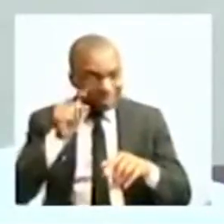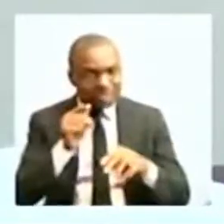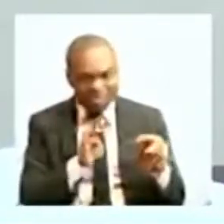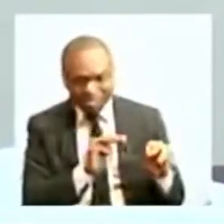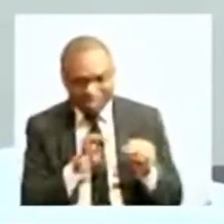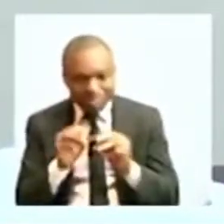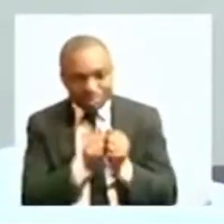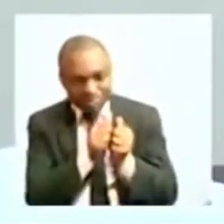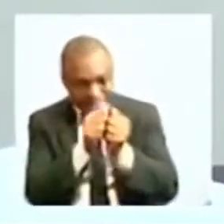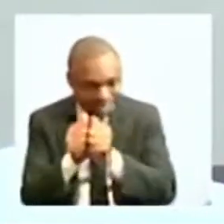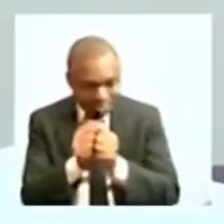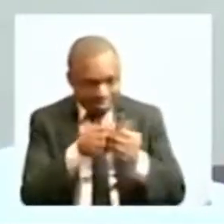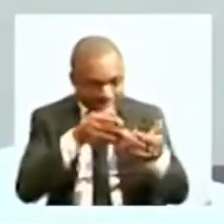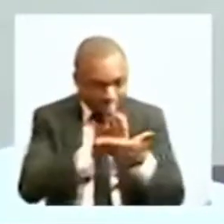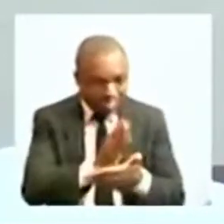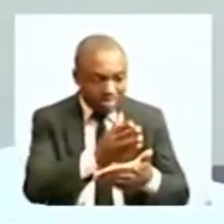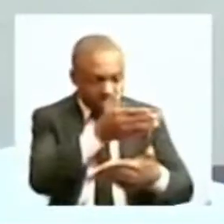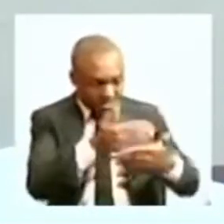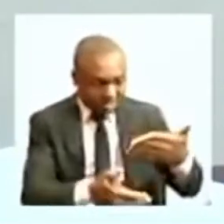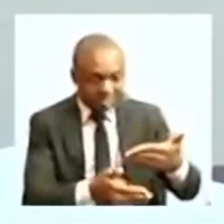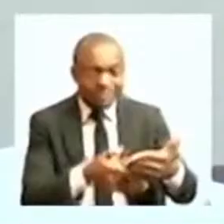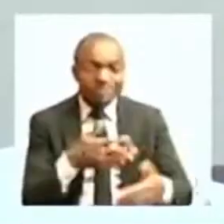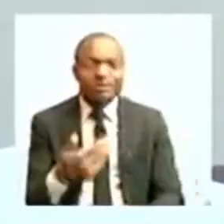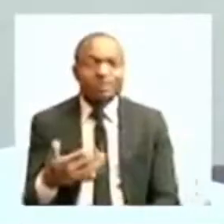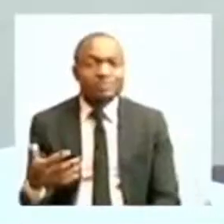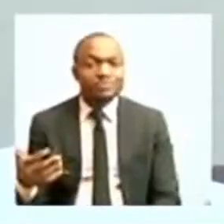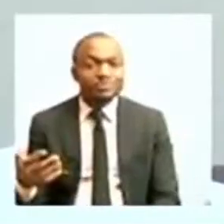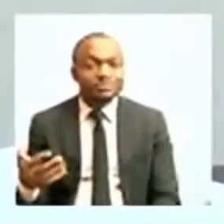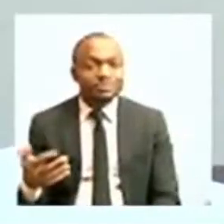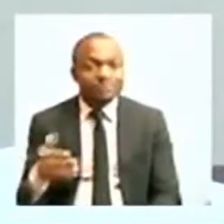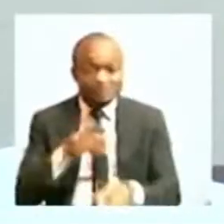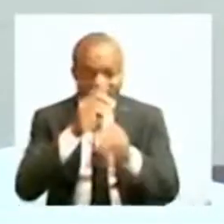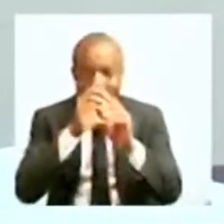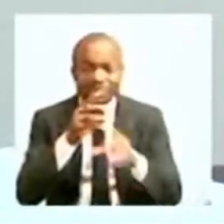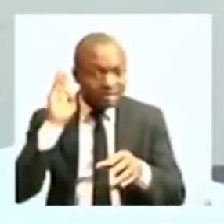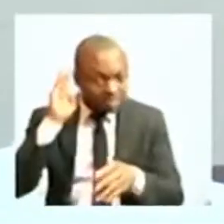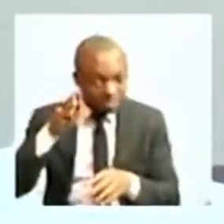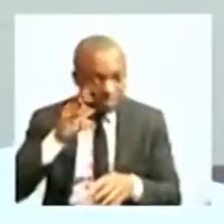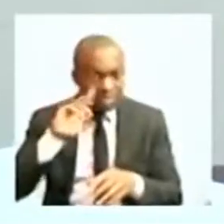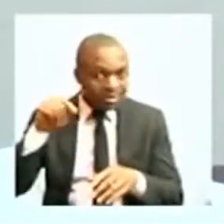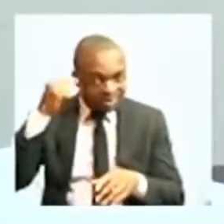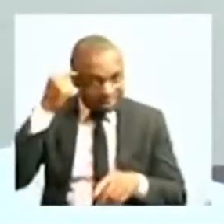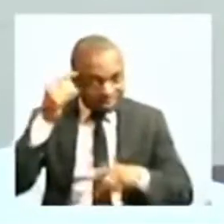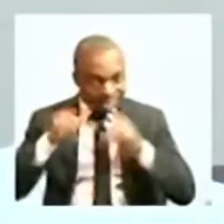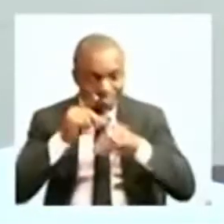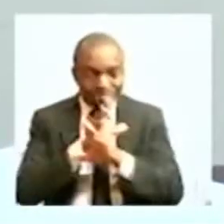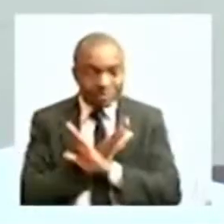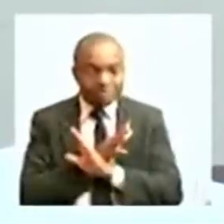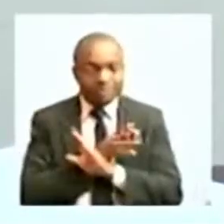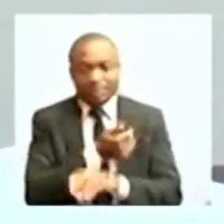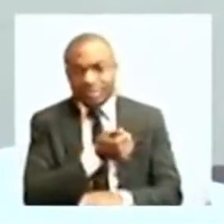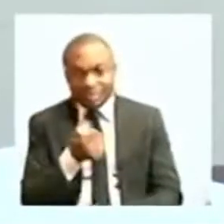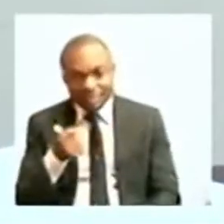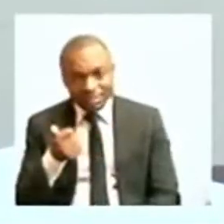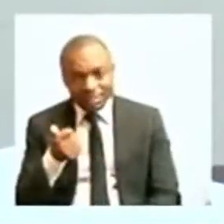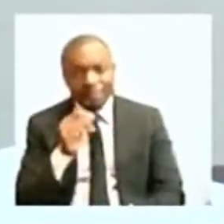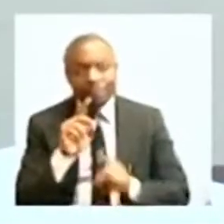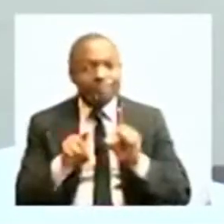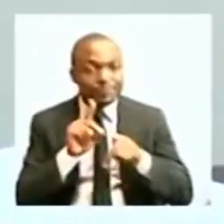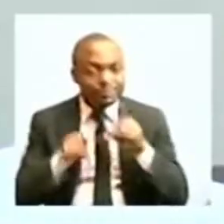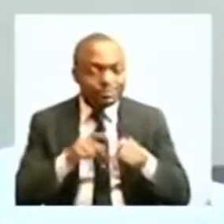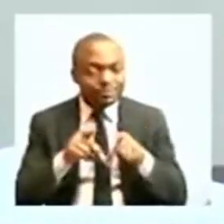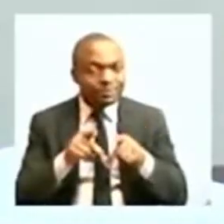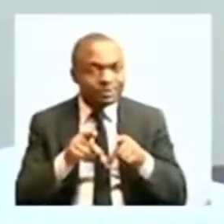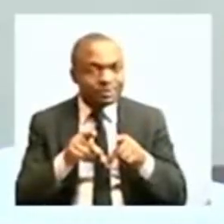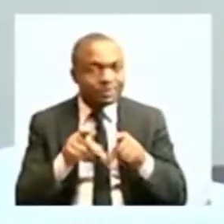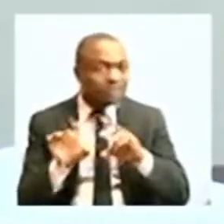moving together to correct these things? Is it the desire of government, of the people of Zambia, that certain of individuals